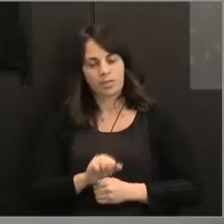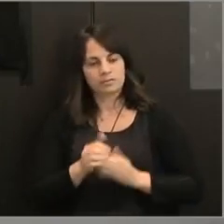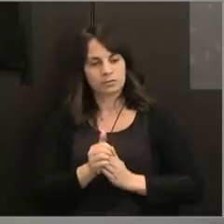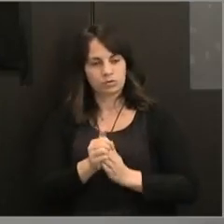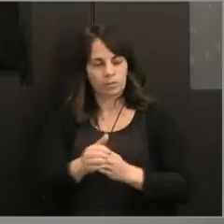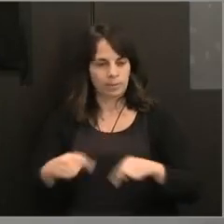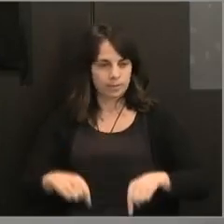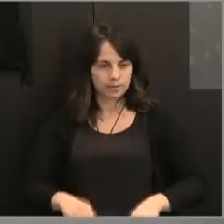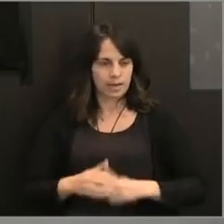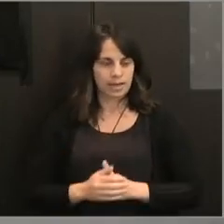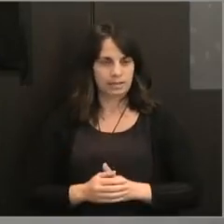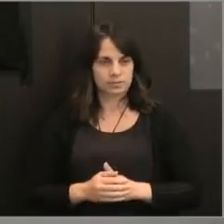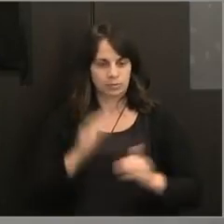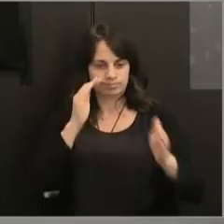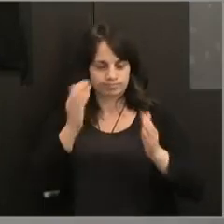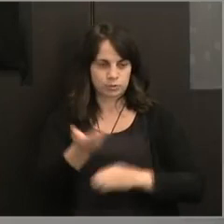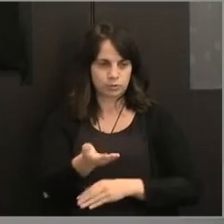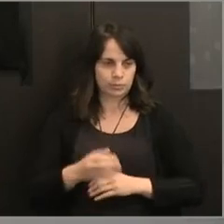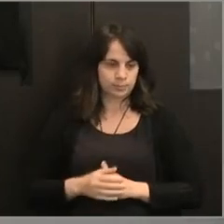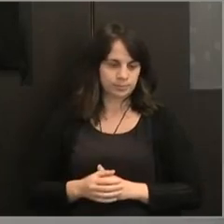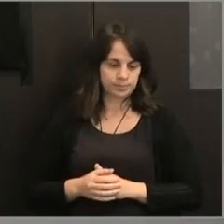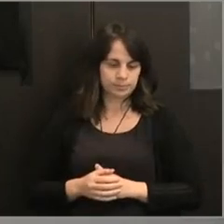nei rā tēnei te mihi ki a koe.